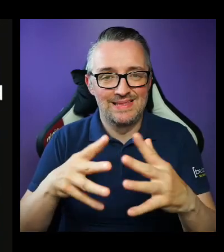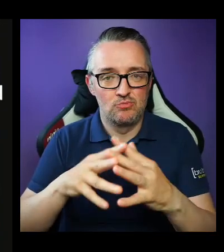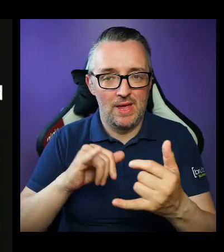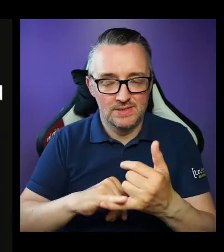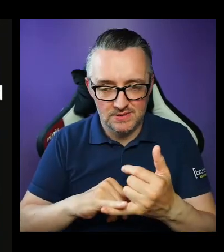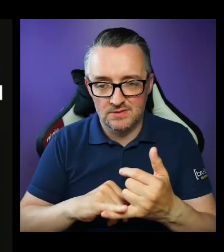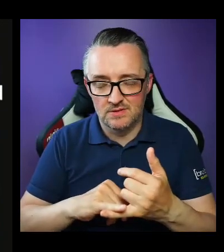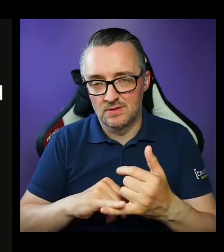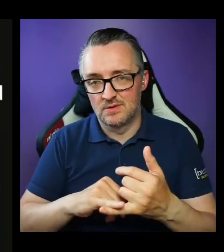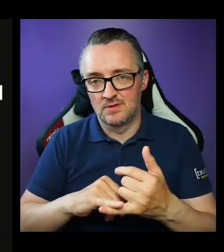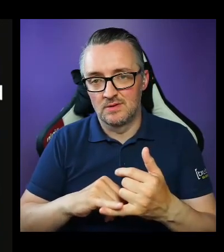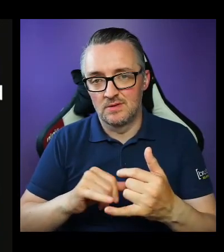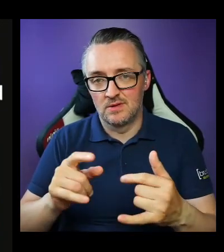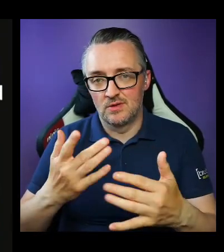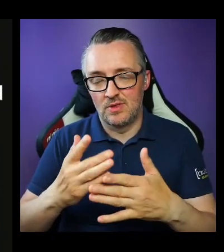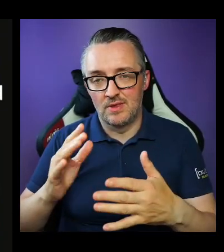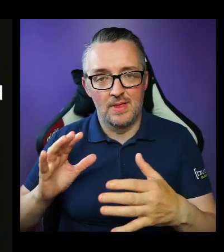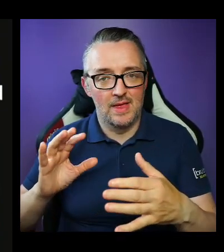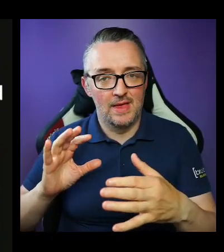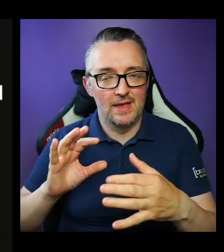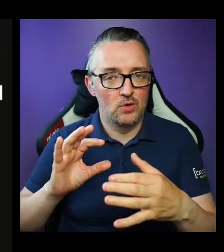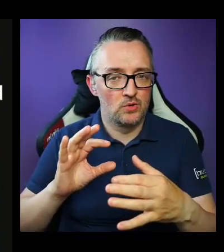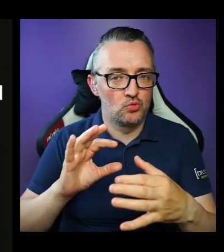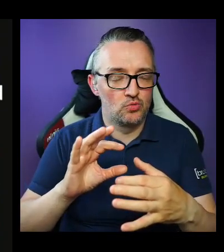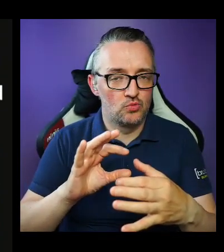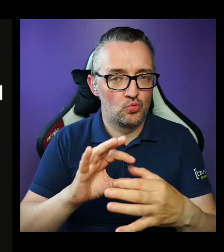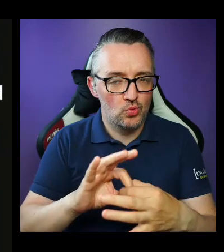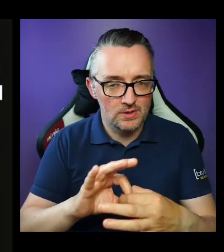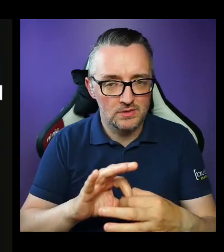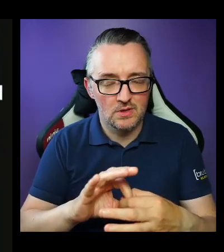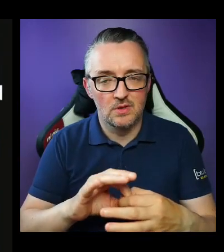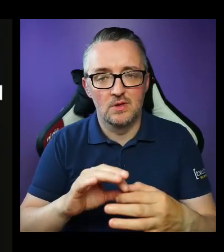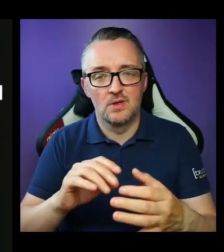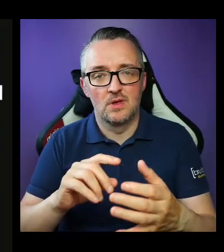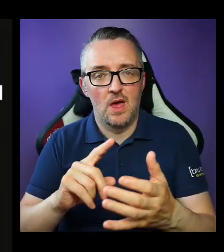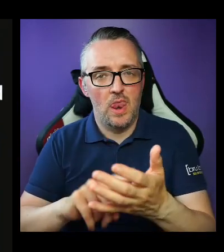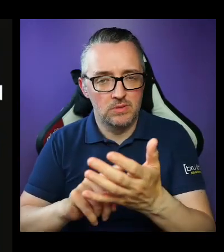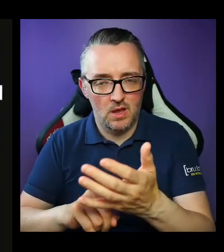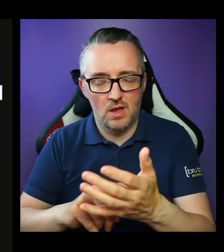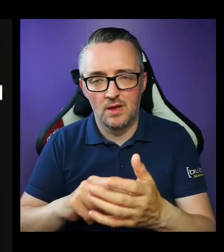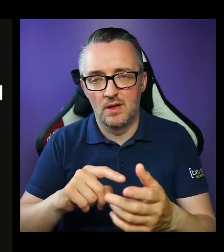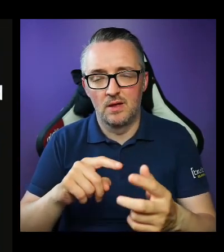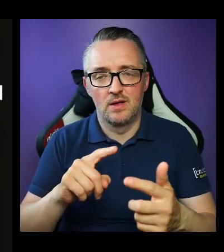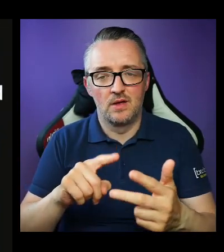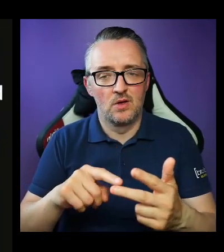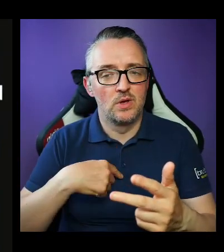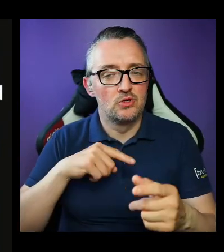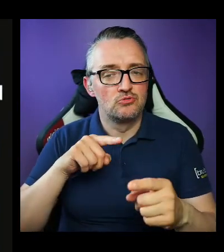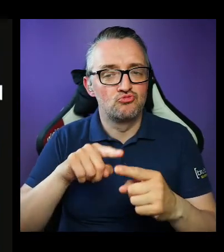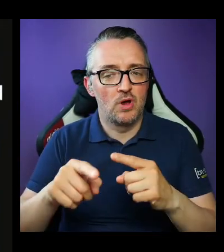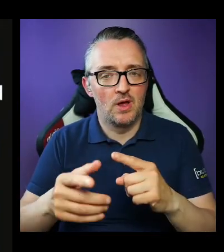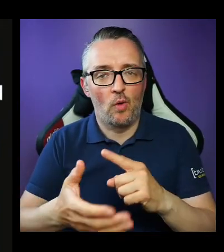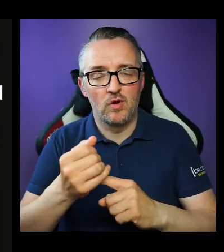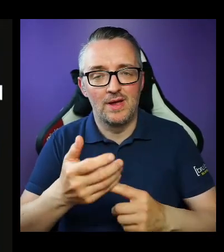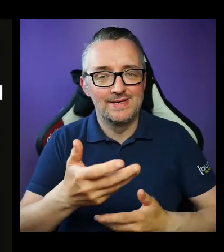So it's connected directly to Lambda. We try to go for